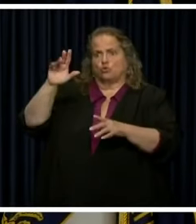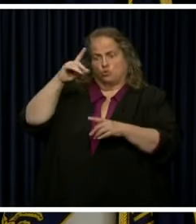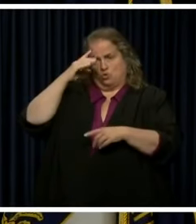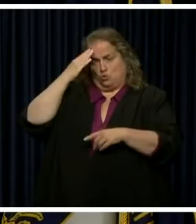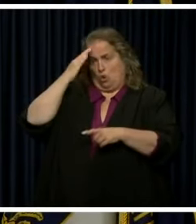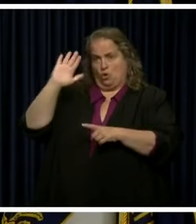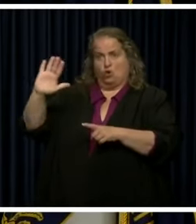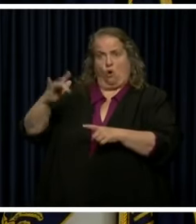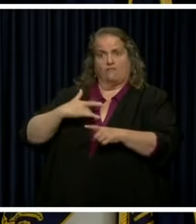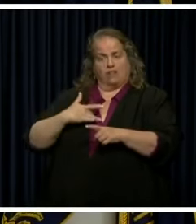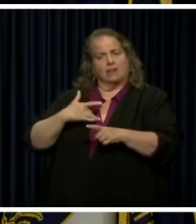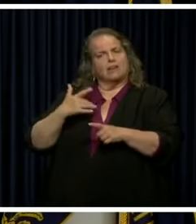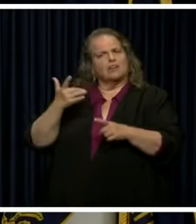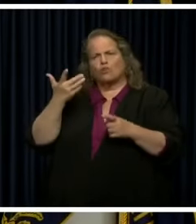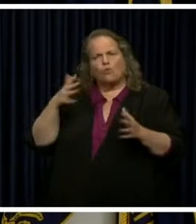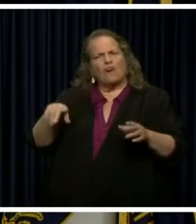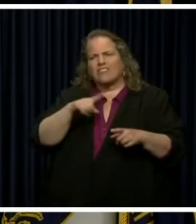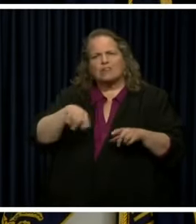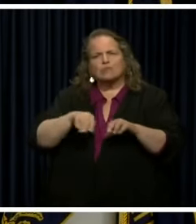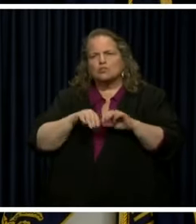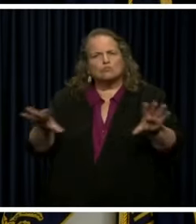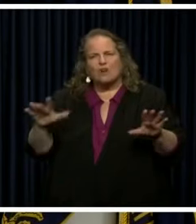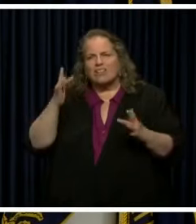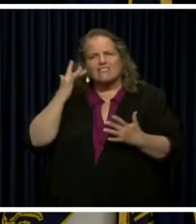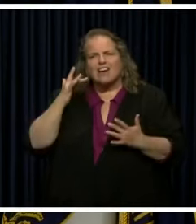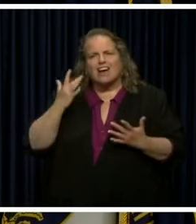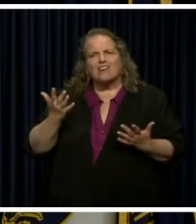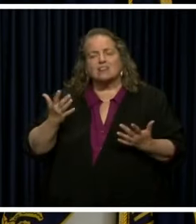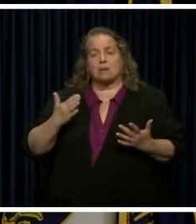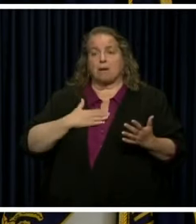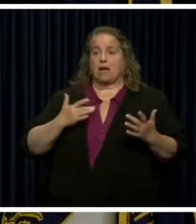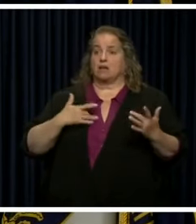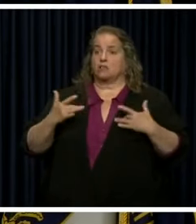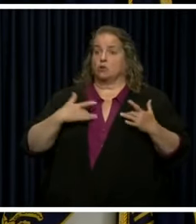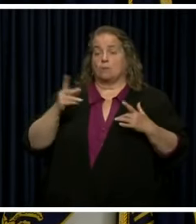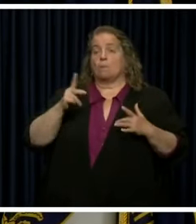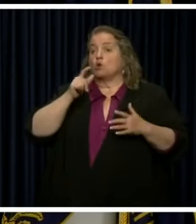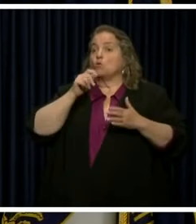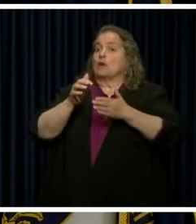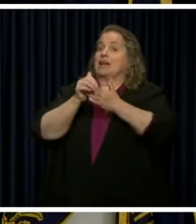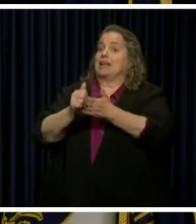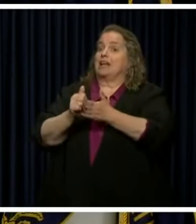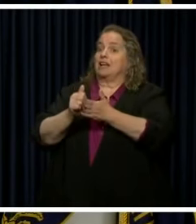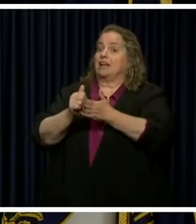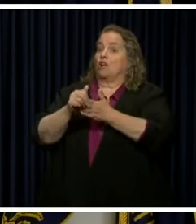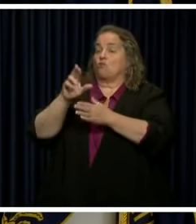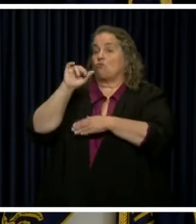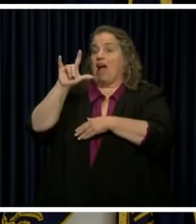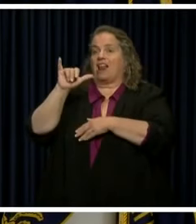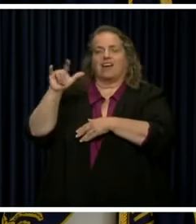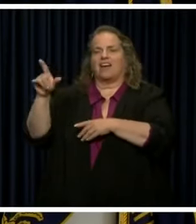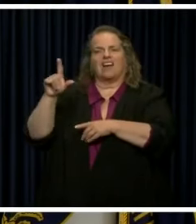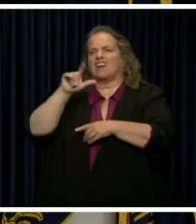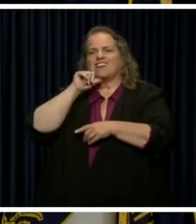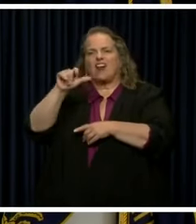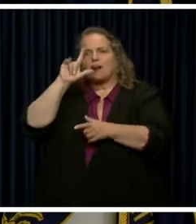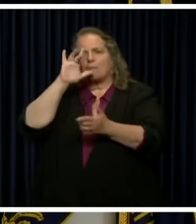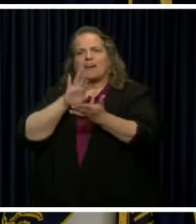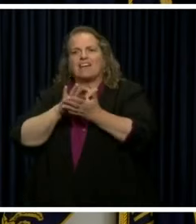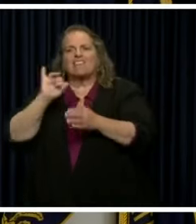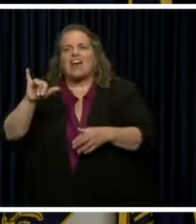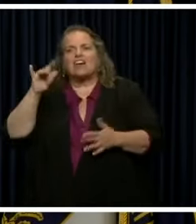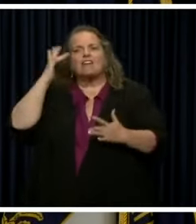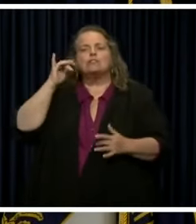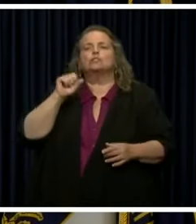be spreading this virus? My concern is so many people who are leading these rallies don't believe this thing is real. Otherwise,